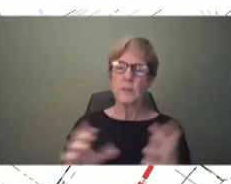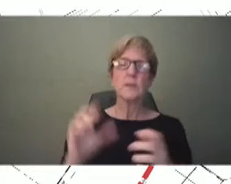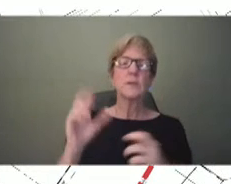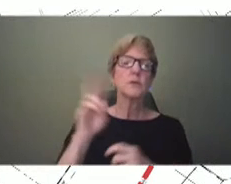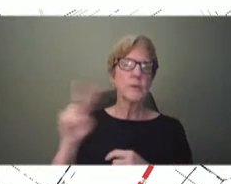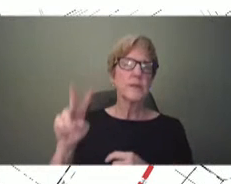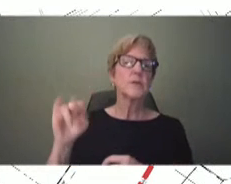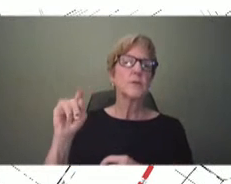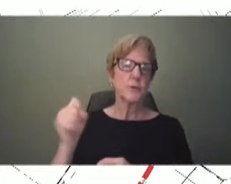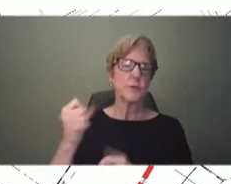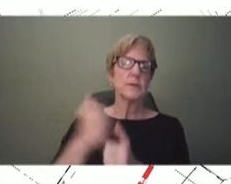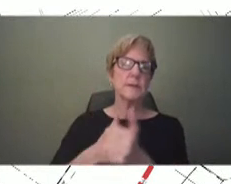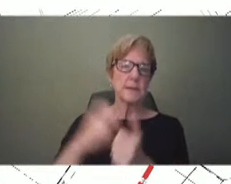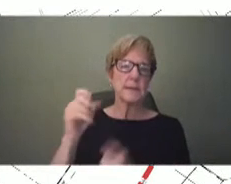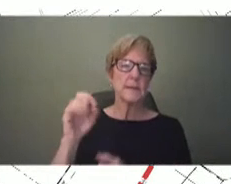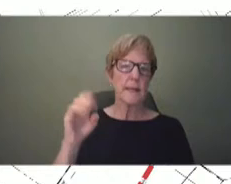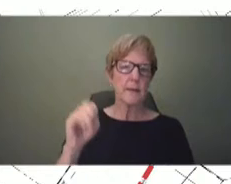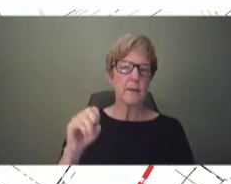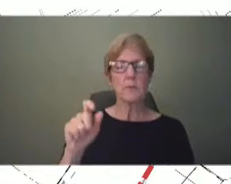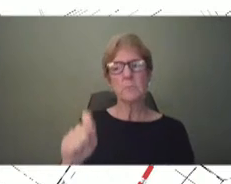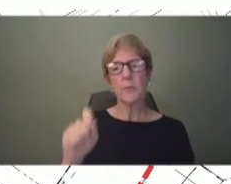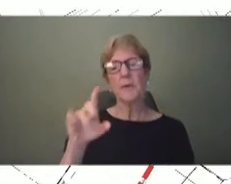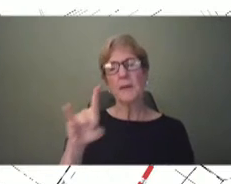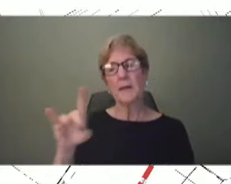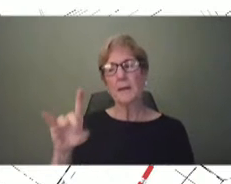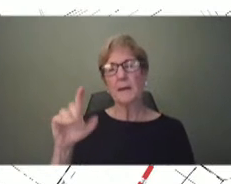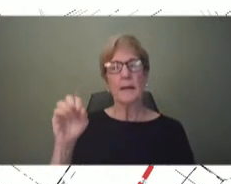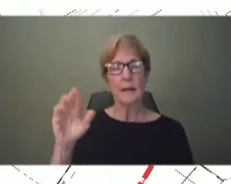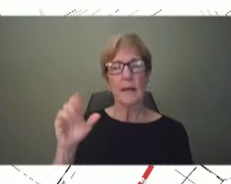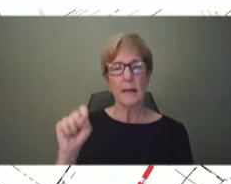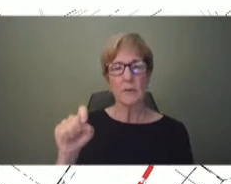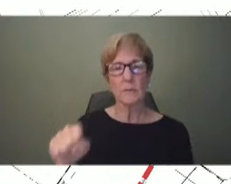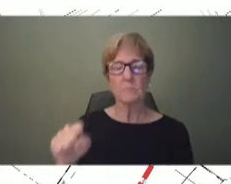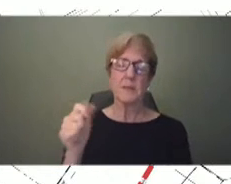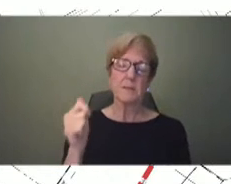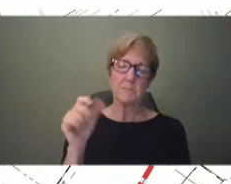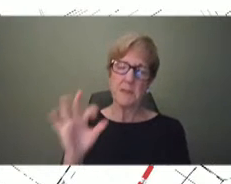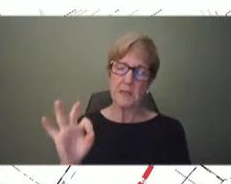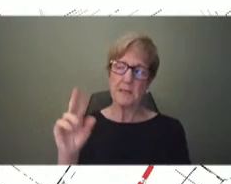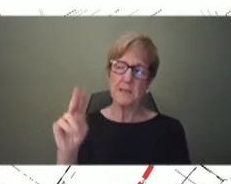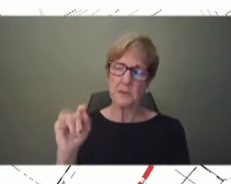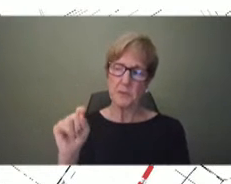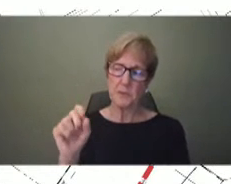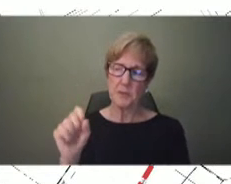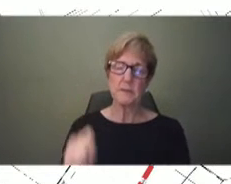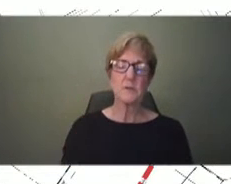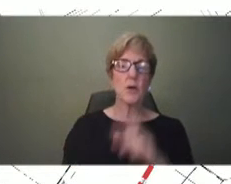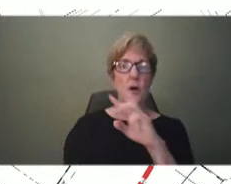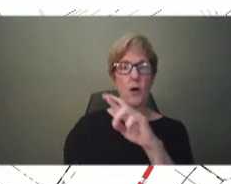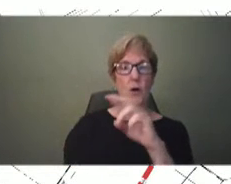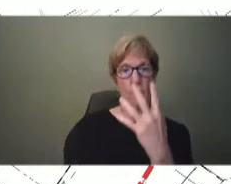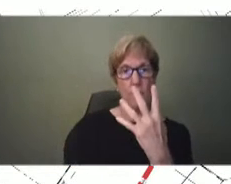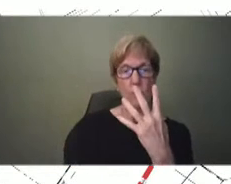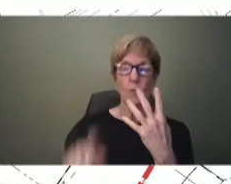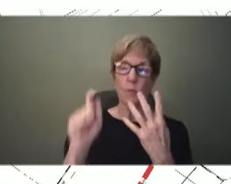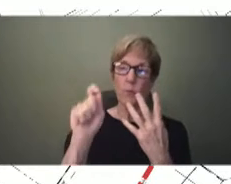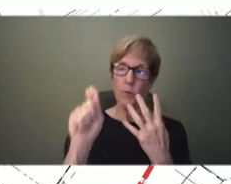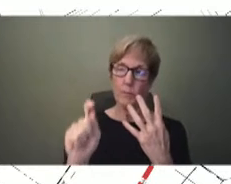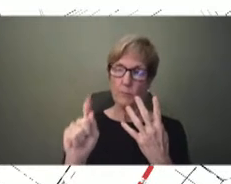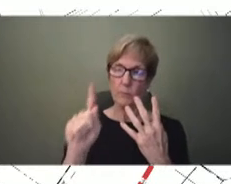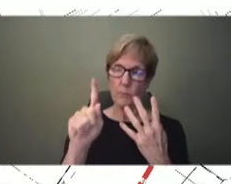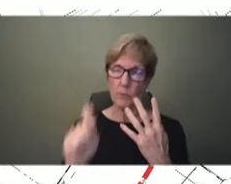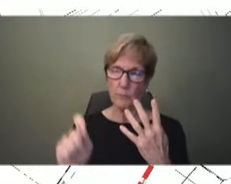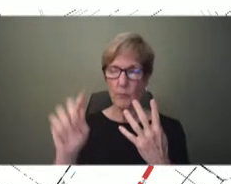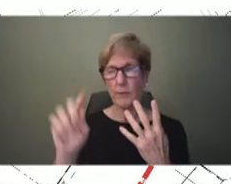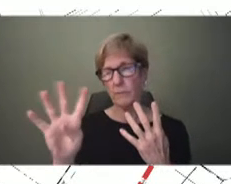acre we have about 88 acres there that's about 19 units in our four we have about 1. some OD Acres